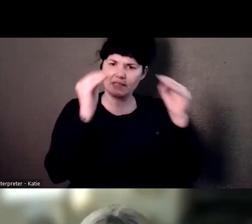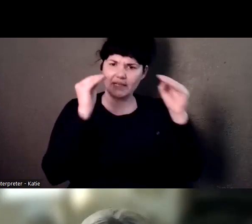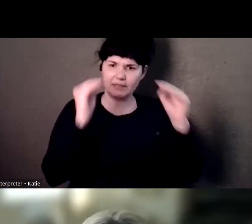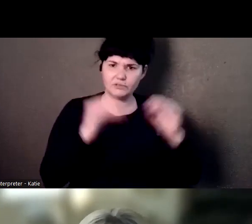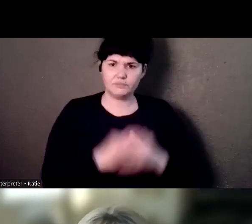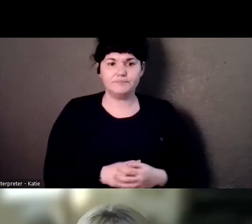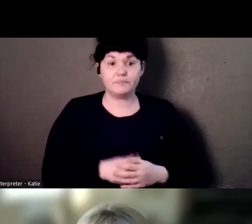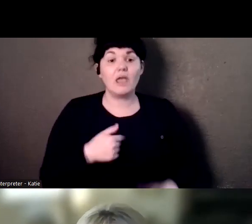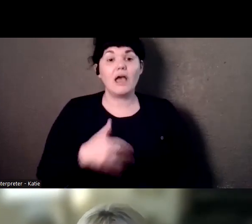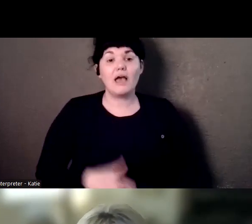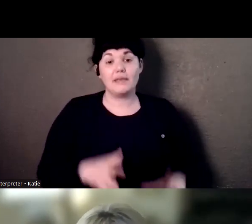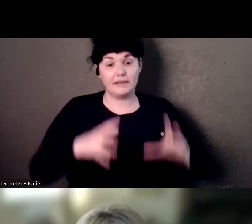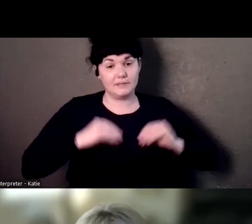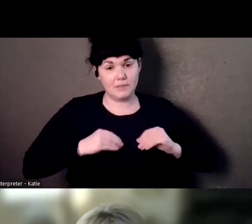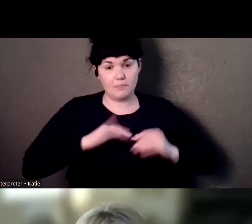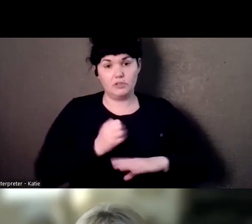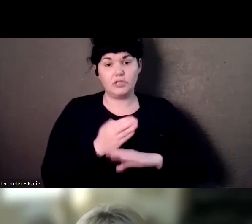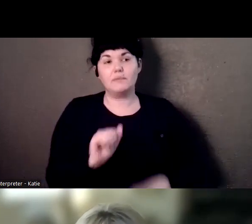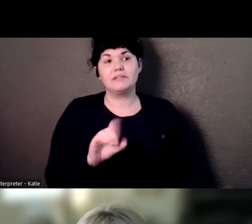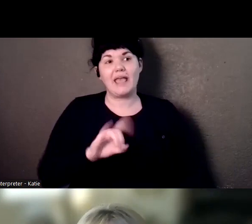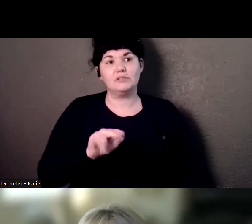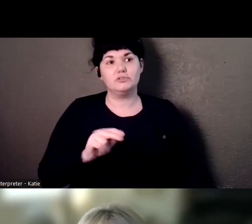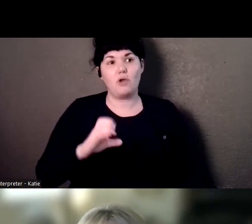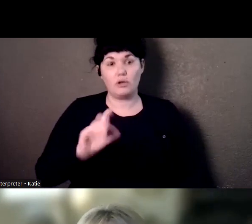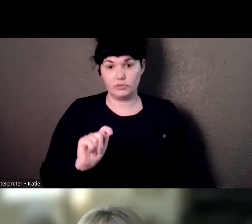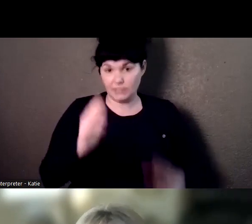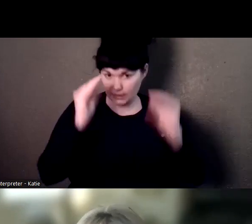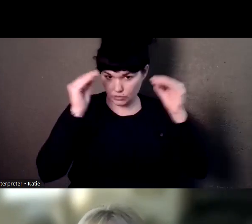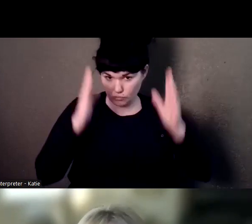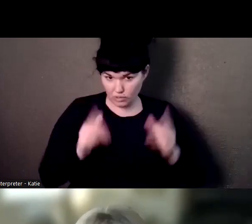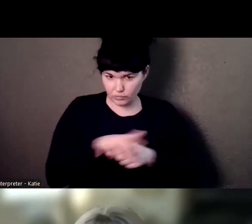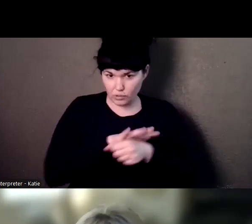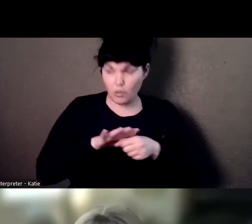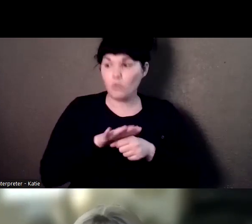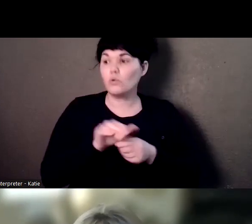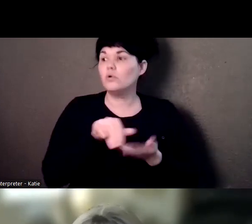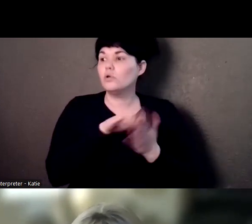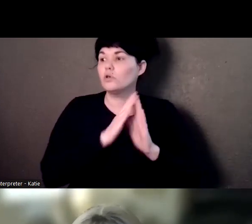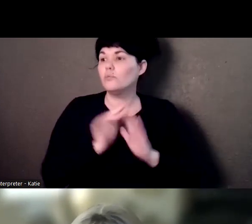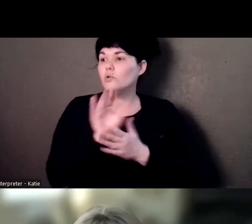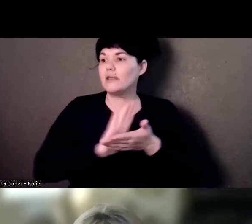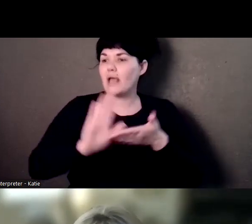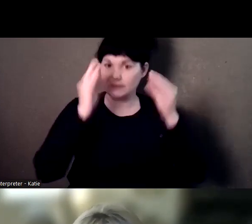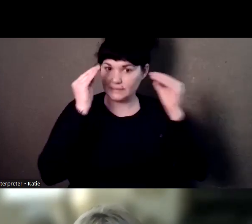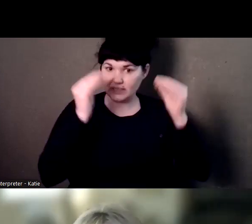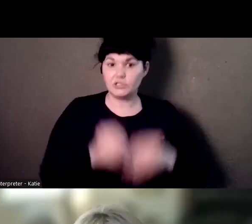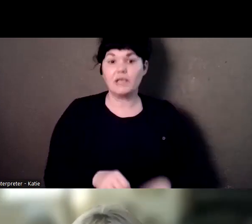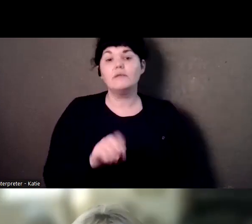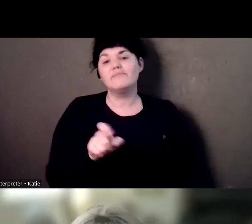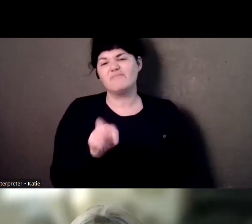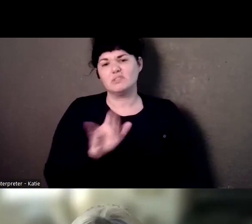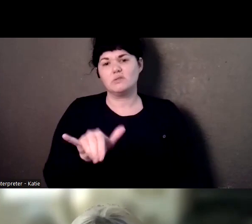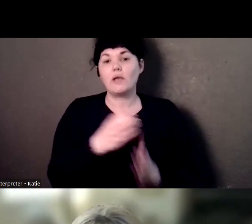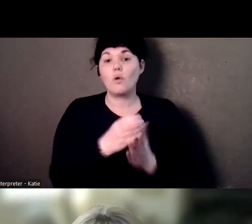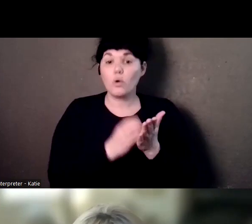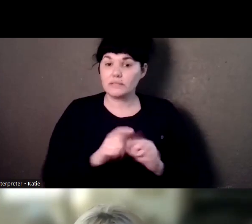an adjunct instructor at the local community college, teaching radiologic technology courses. But that